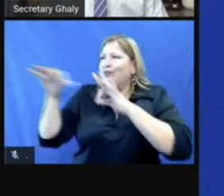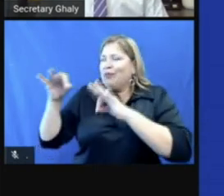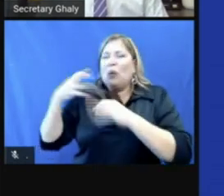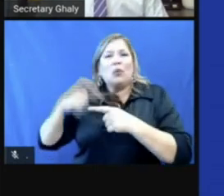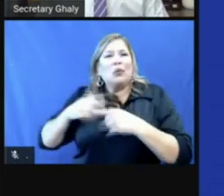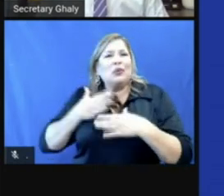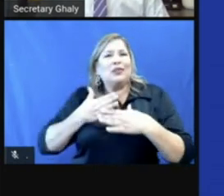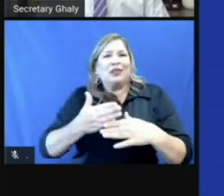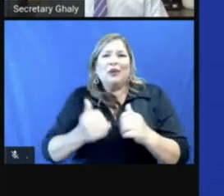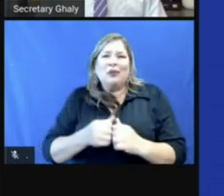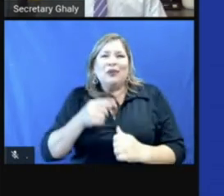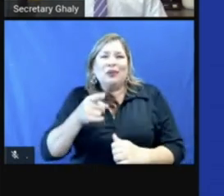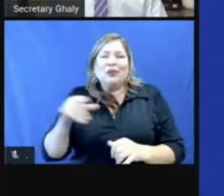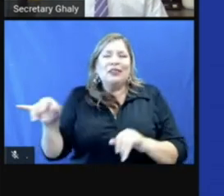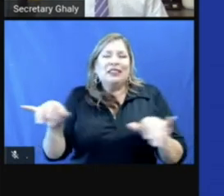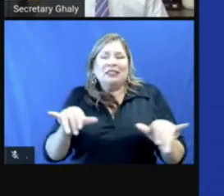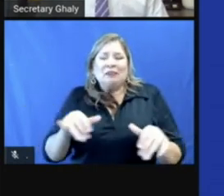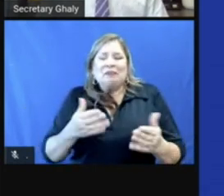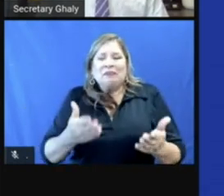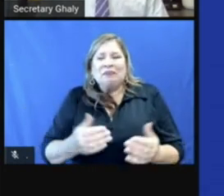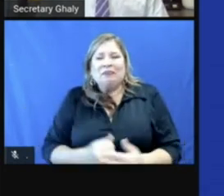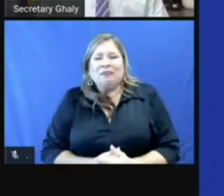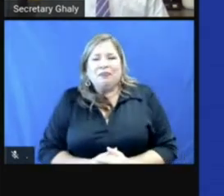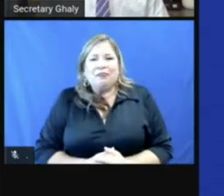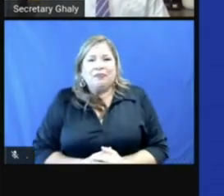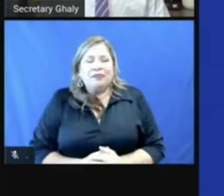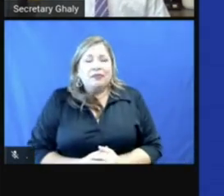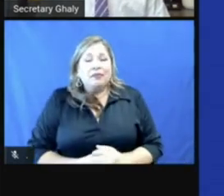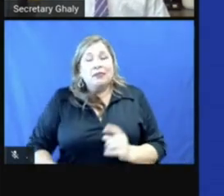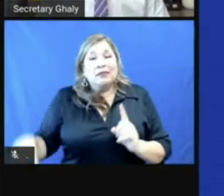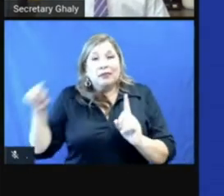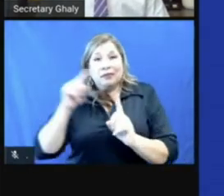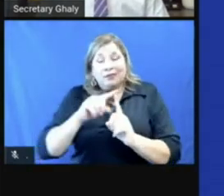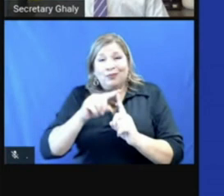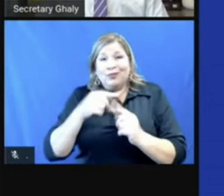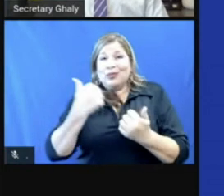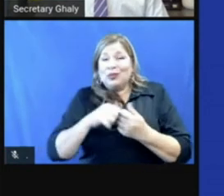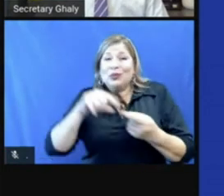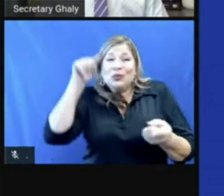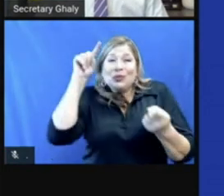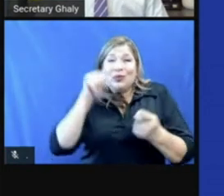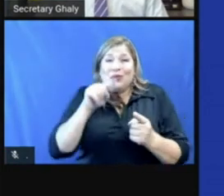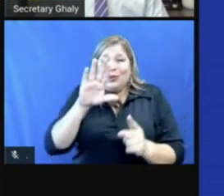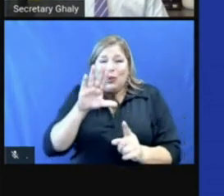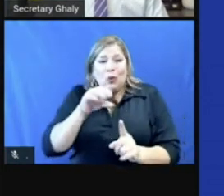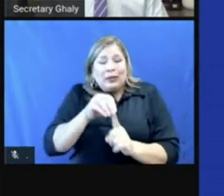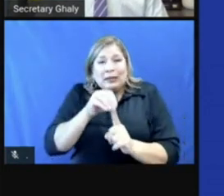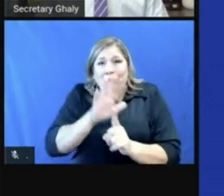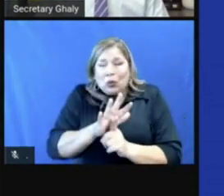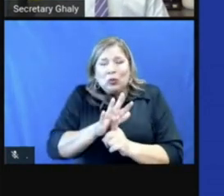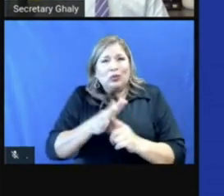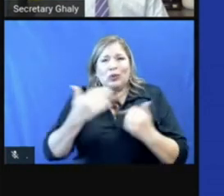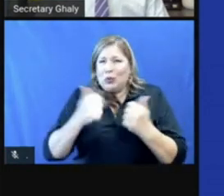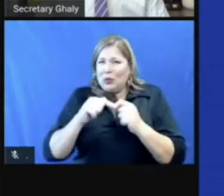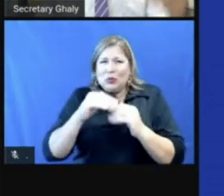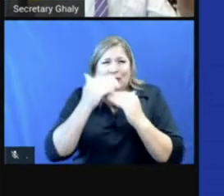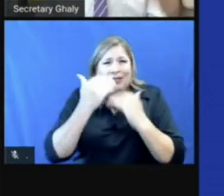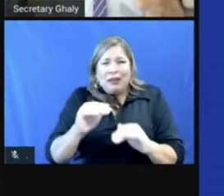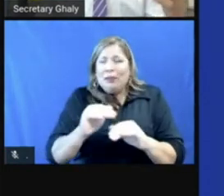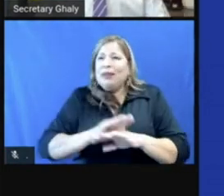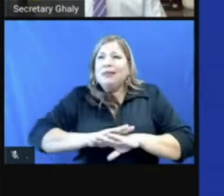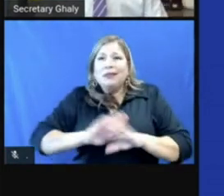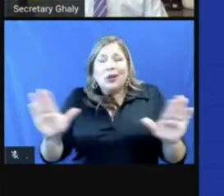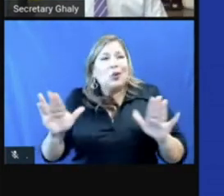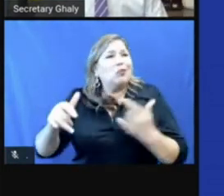that certainly that increased exposure is key. Our urging to limit your exposure